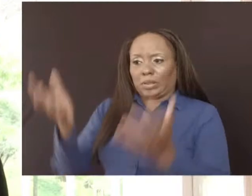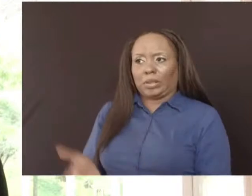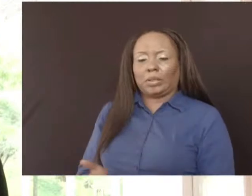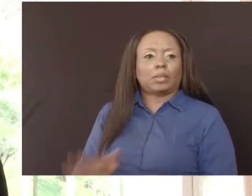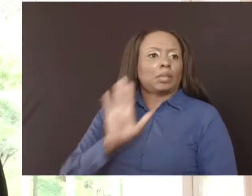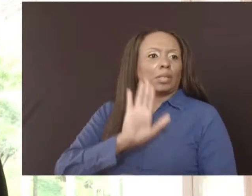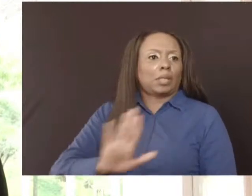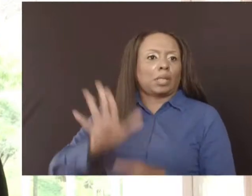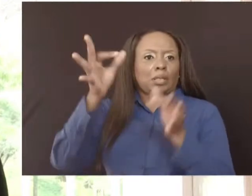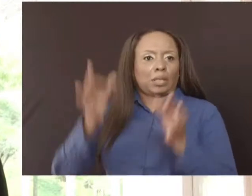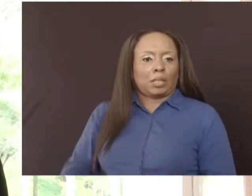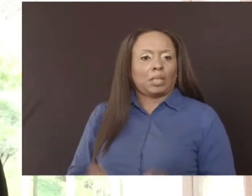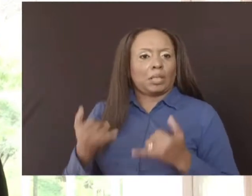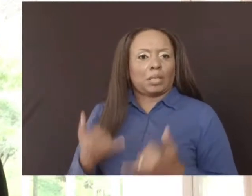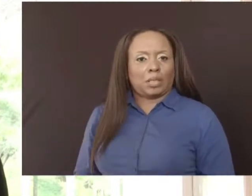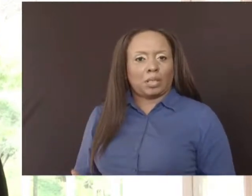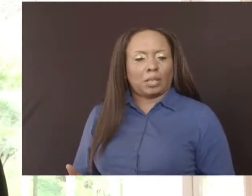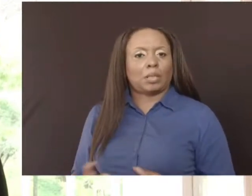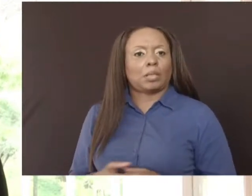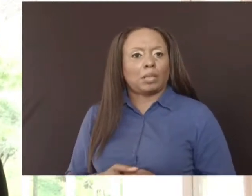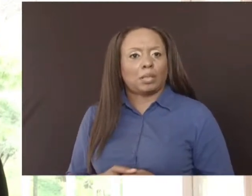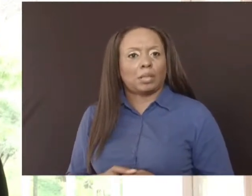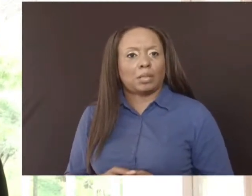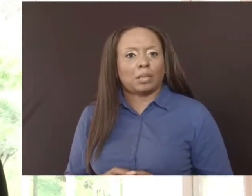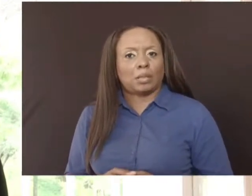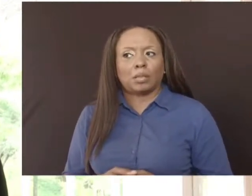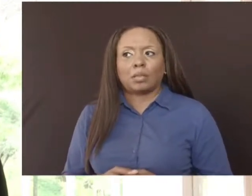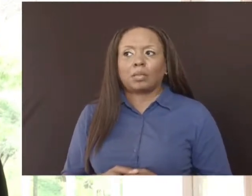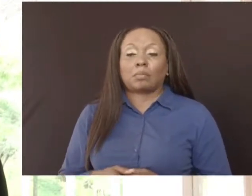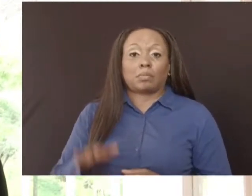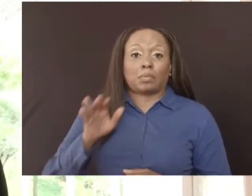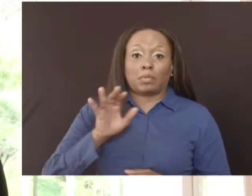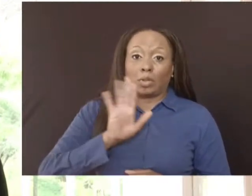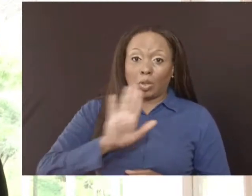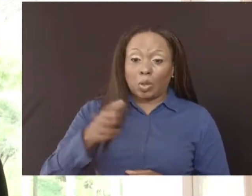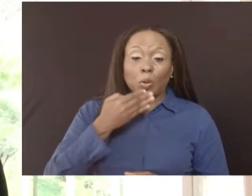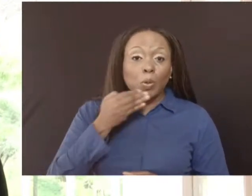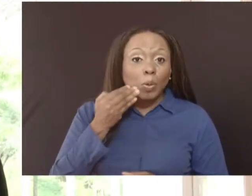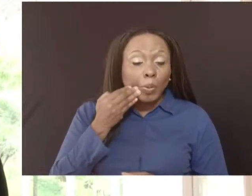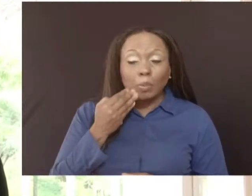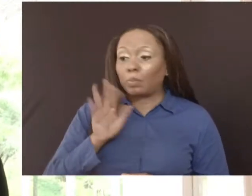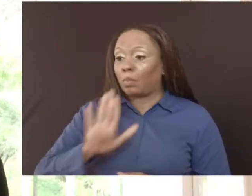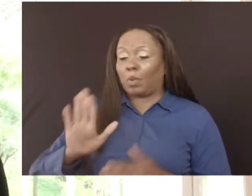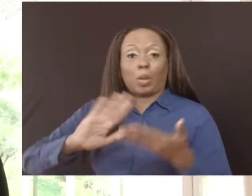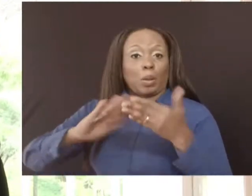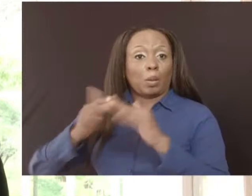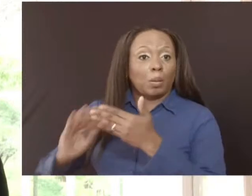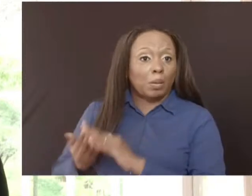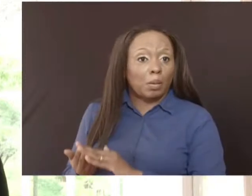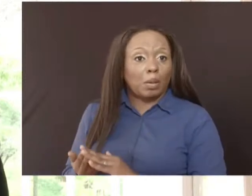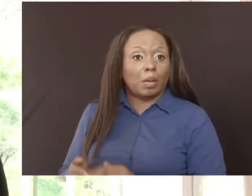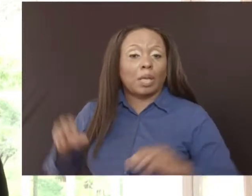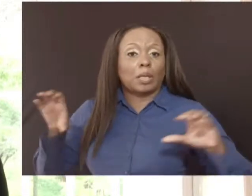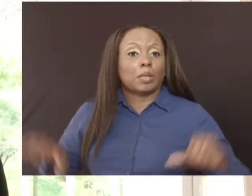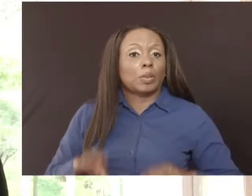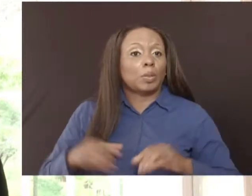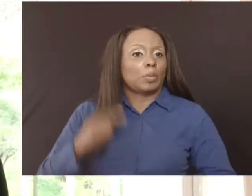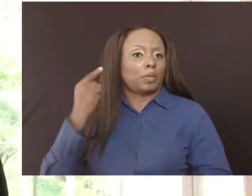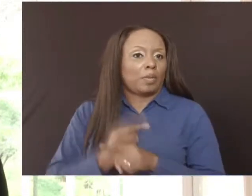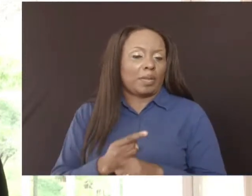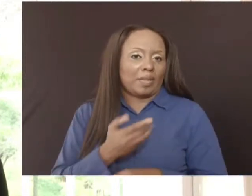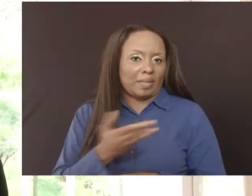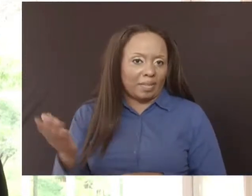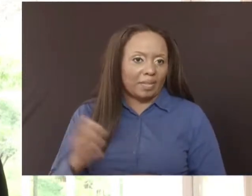and every one of us to go back into our communities, into our homes, and do the right